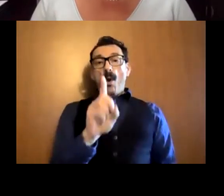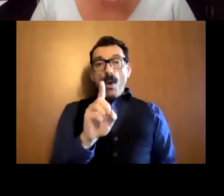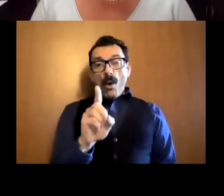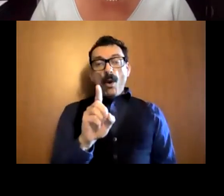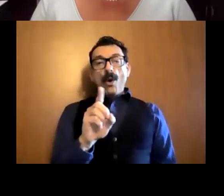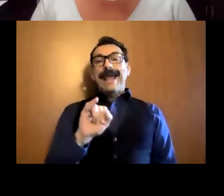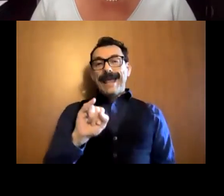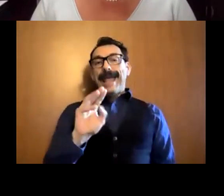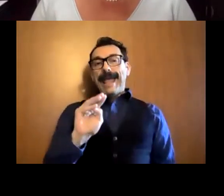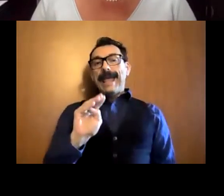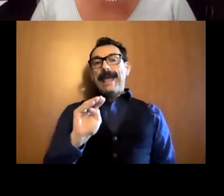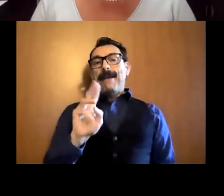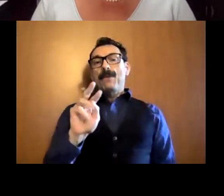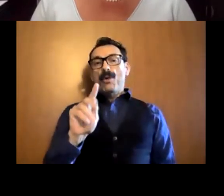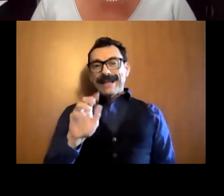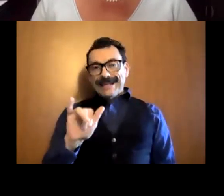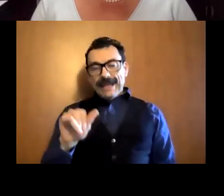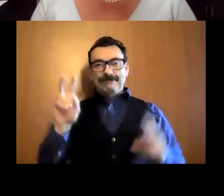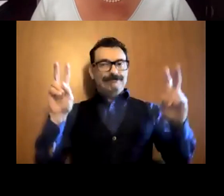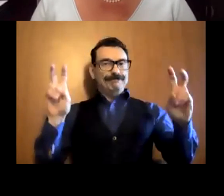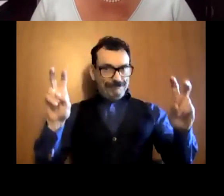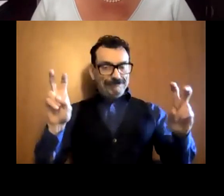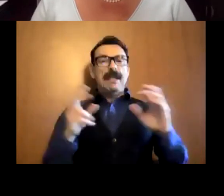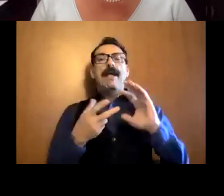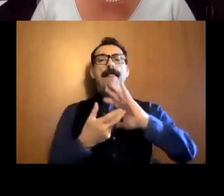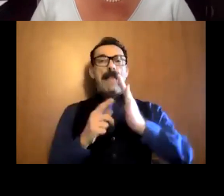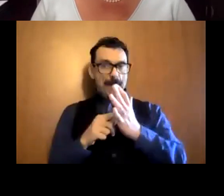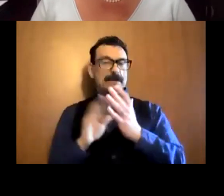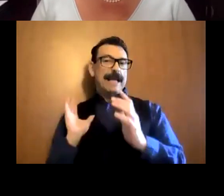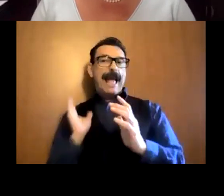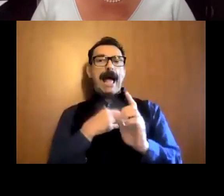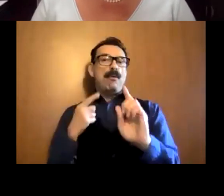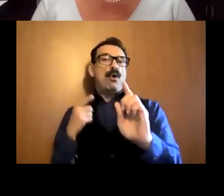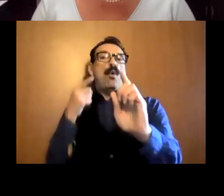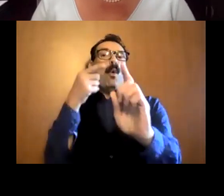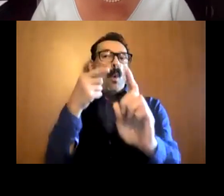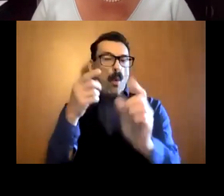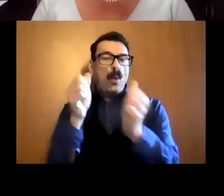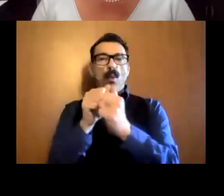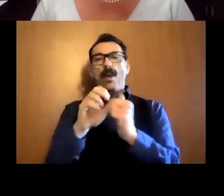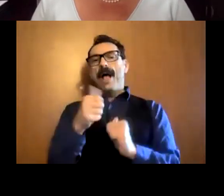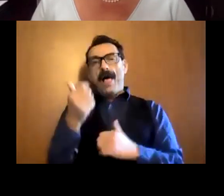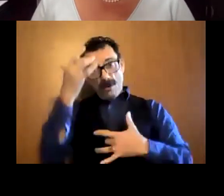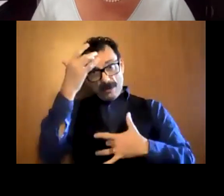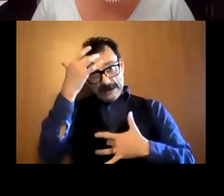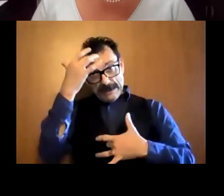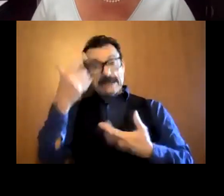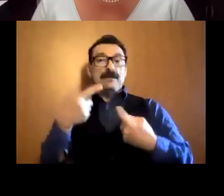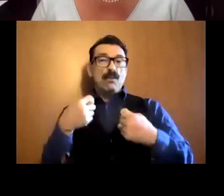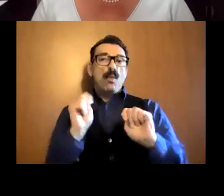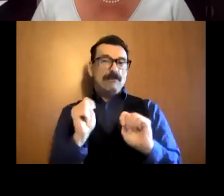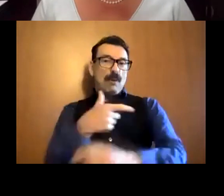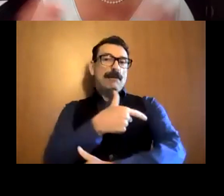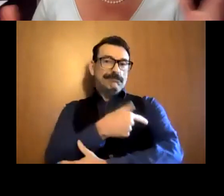is basically what we try to achieve with a lot of other diseases that we vaccinate against, right? We get a majority, they're thinking the numbers